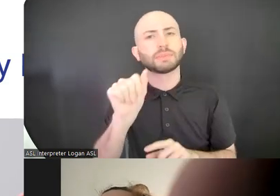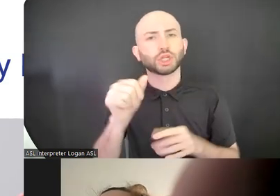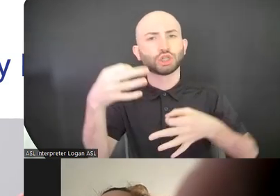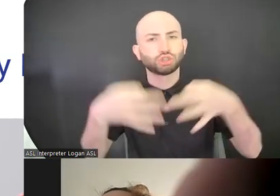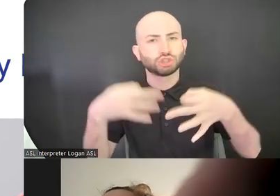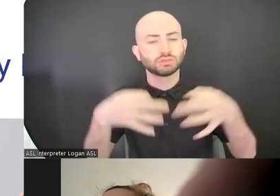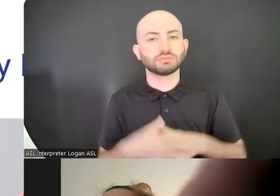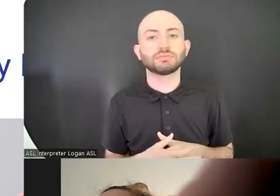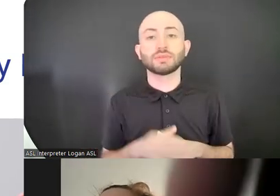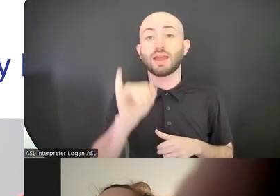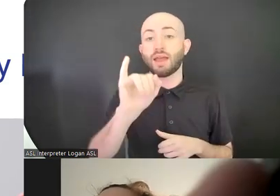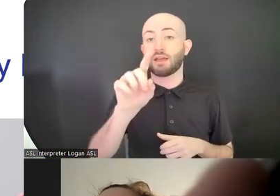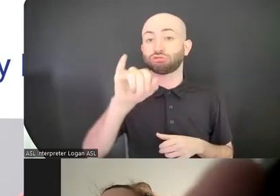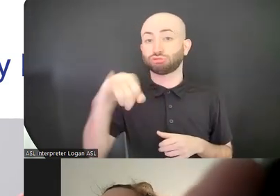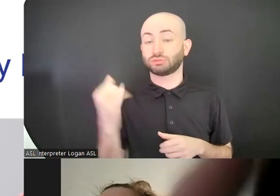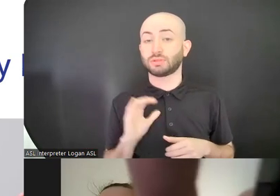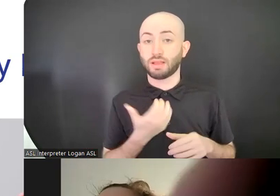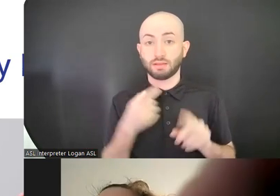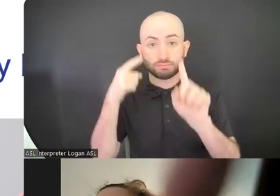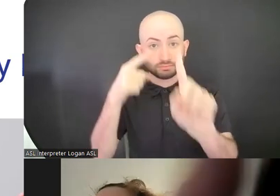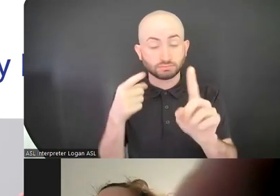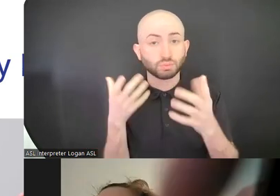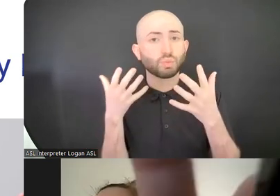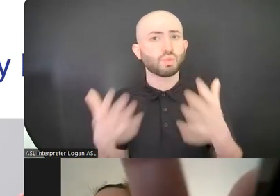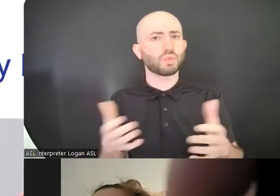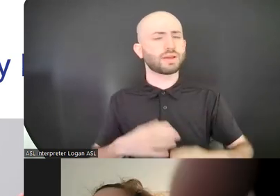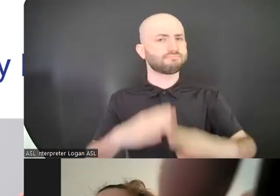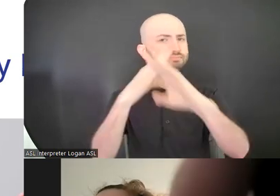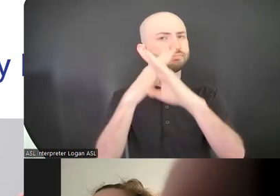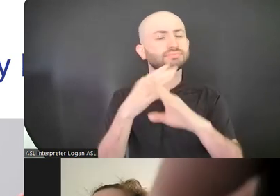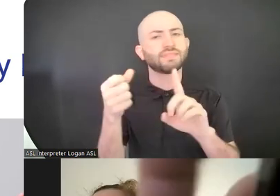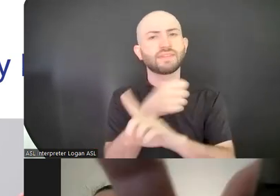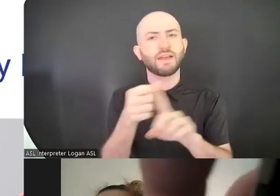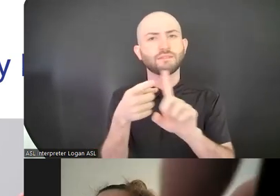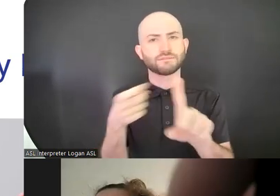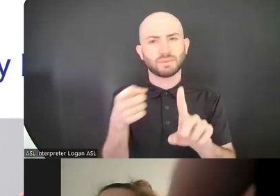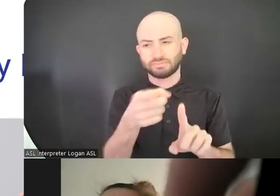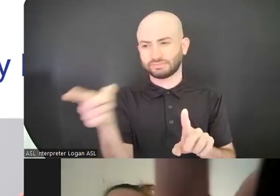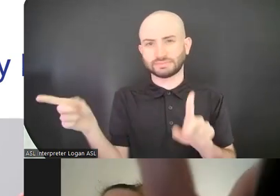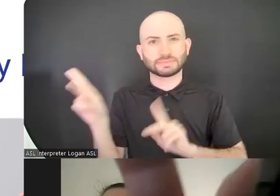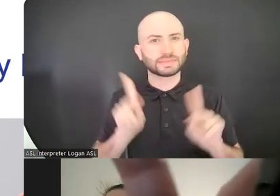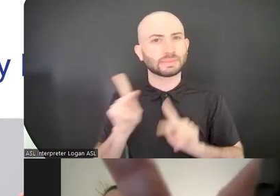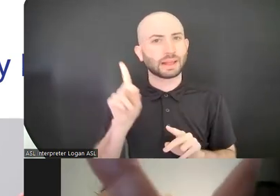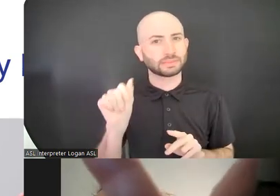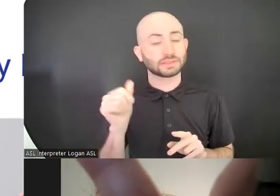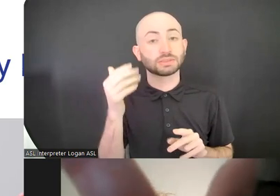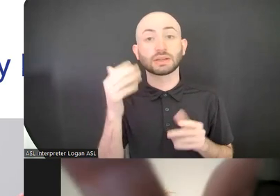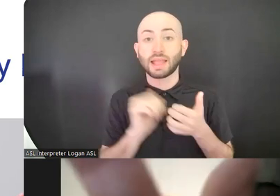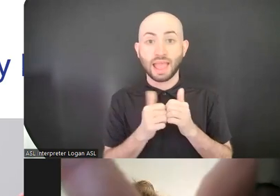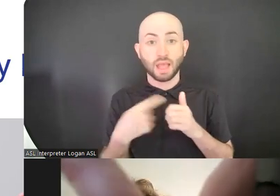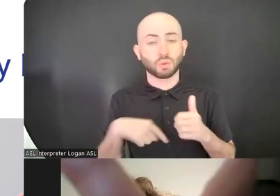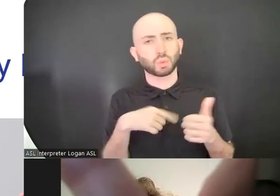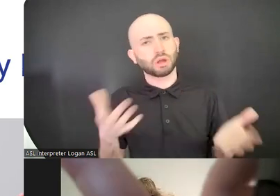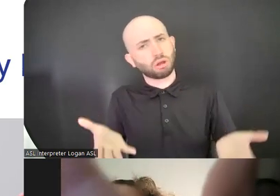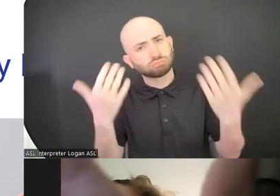idj's mission is to prevent violence among people with disabilities we do this by uplifting the voices of the disabled